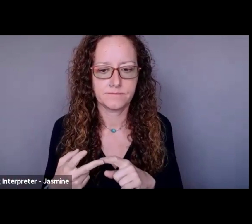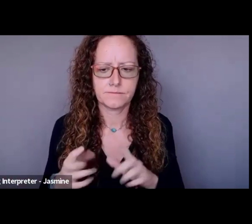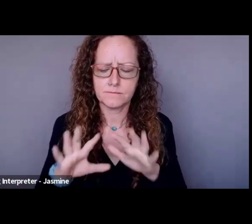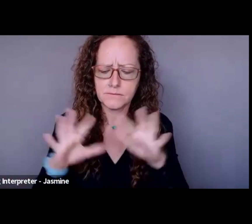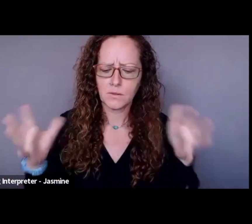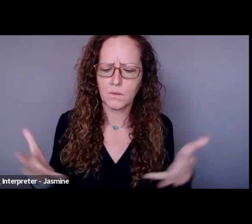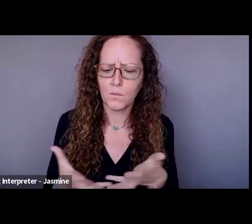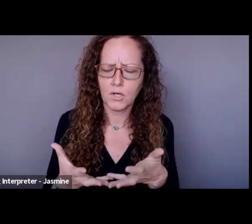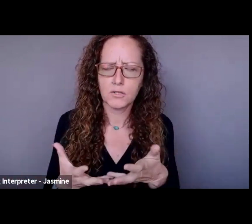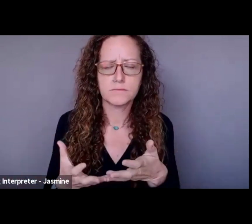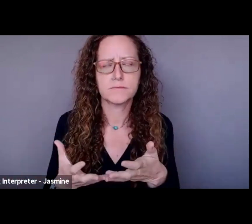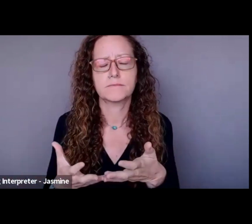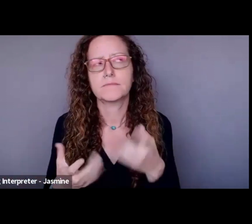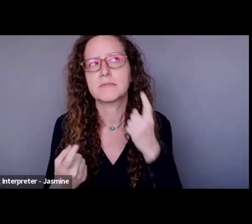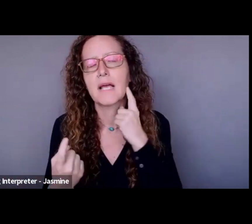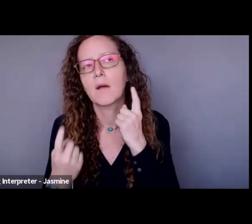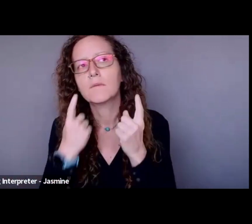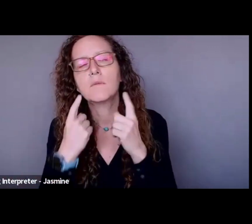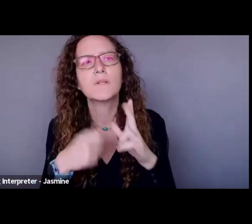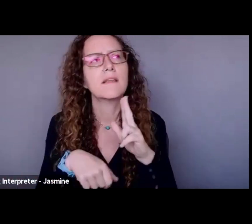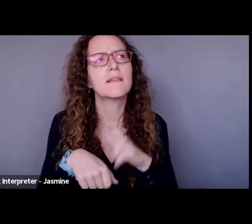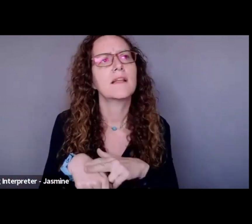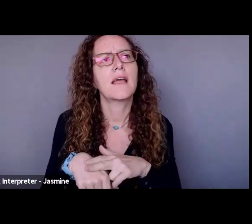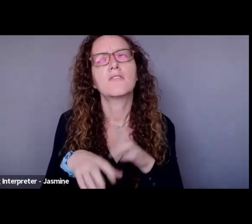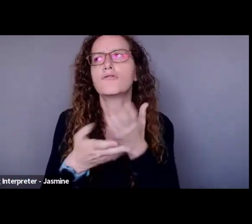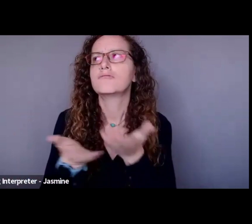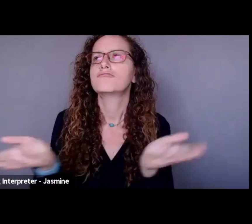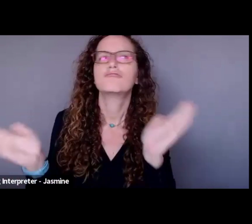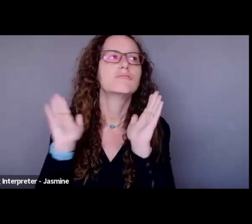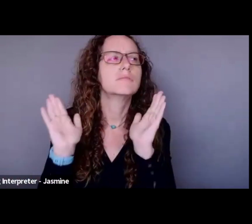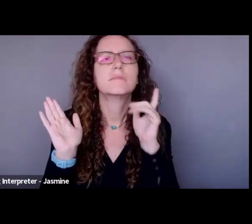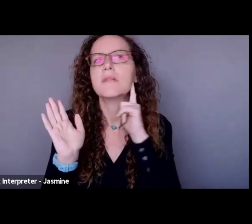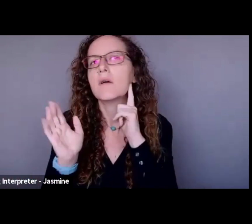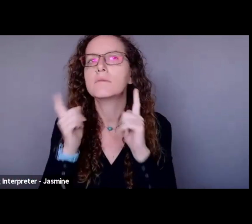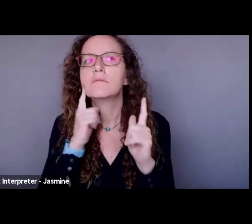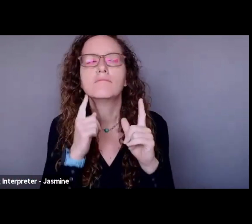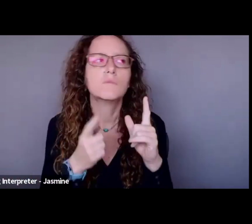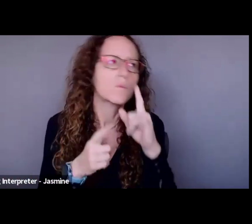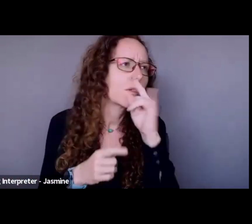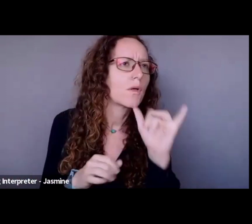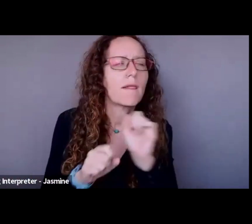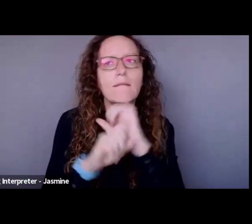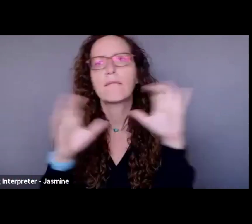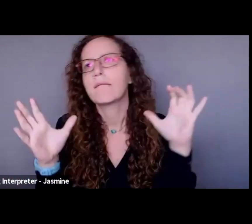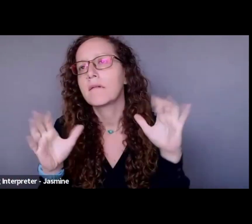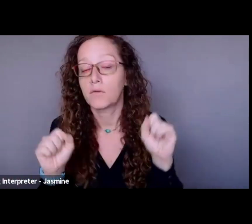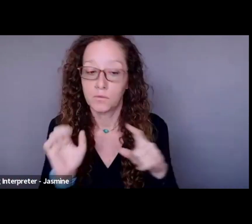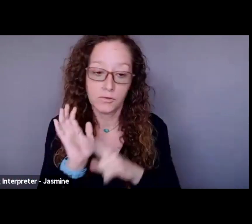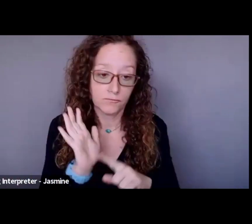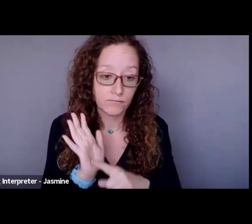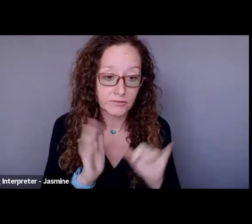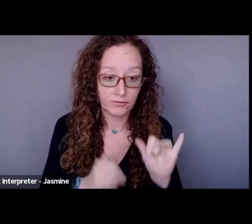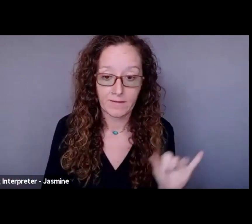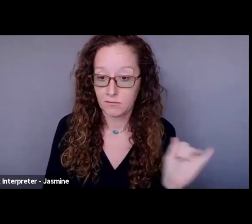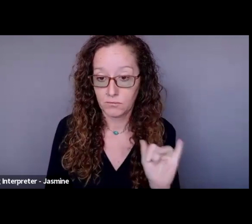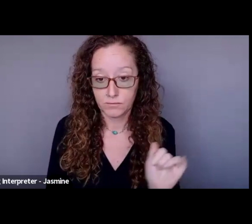are the natural sounds that may occur, that's something you can consider doing research on as well,